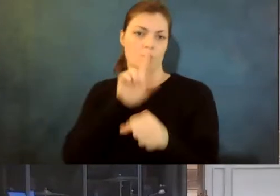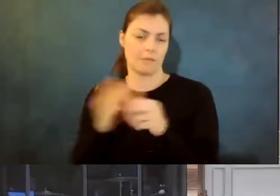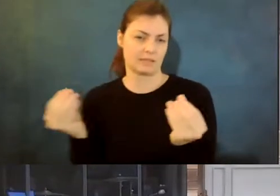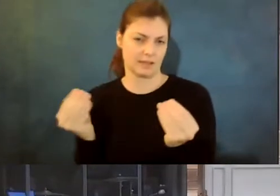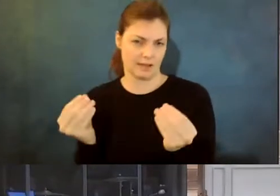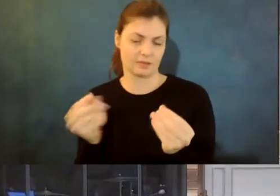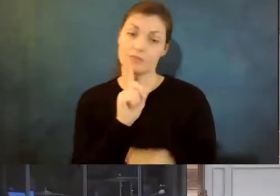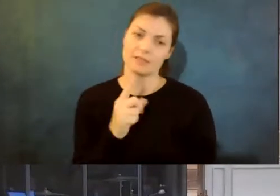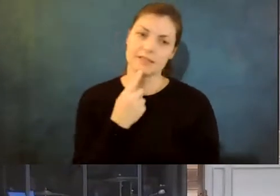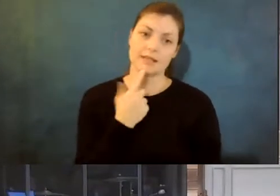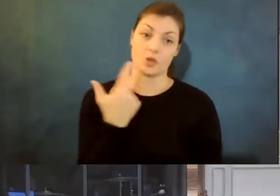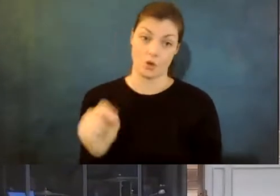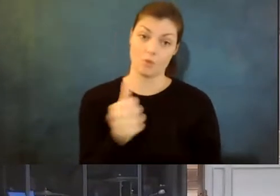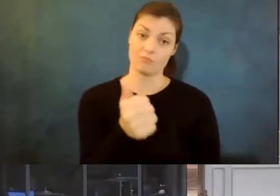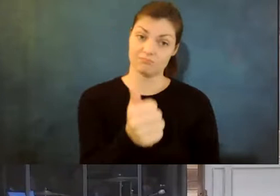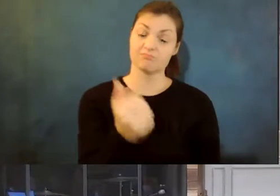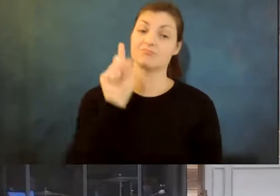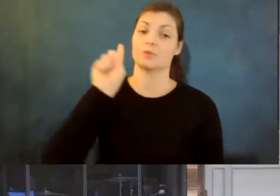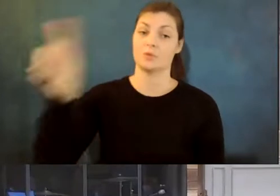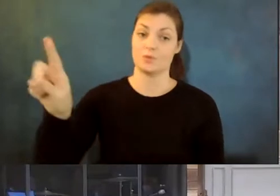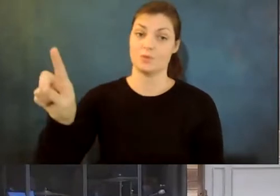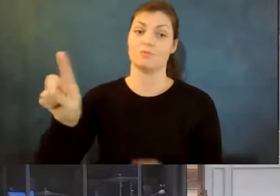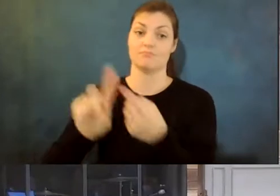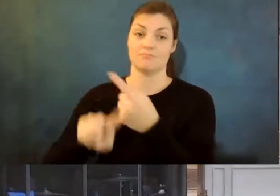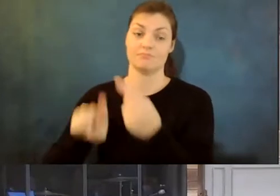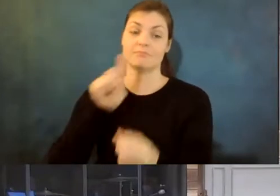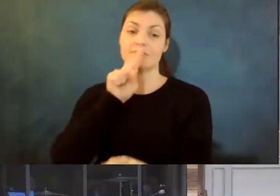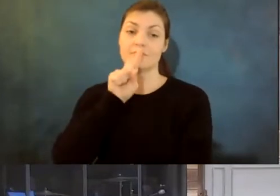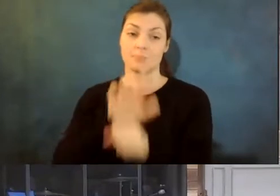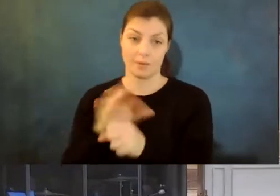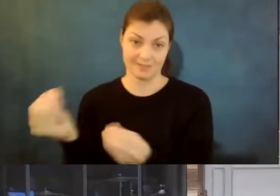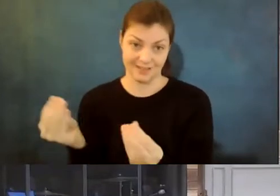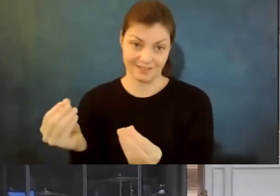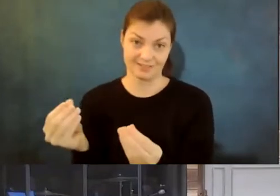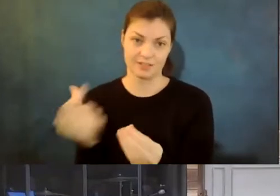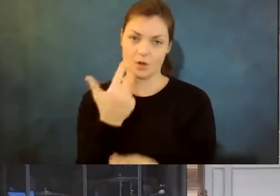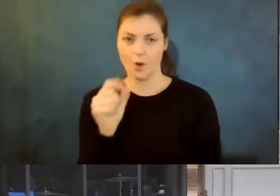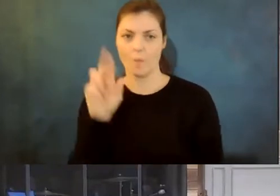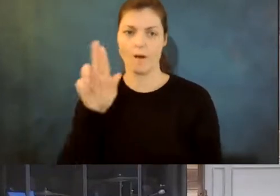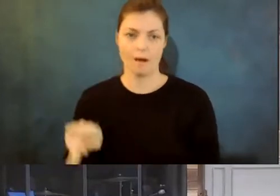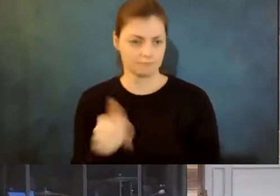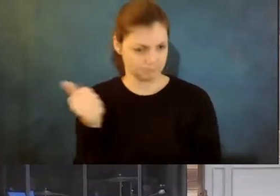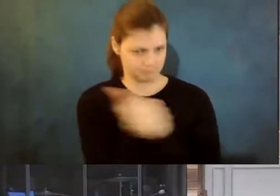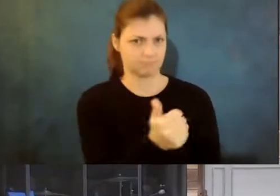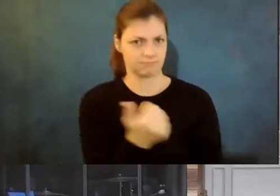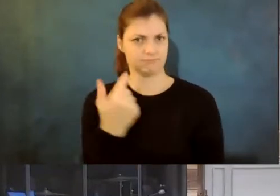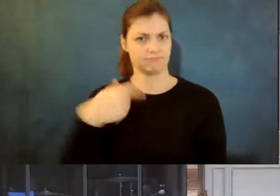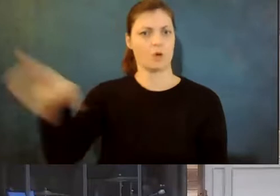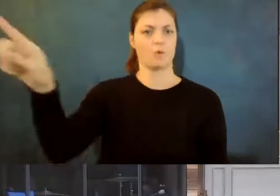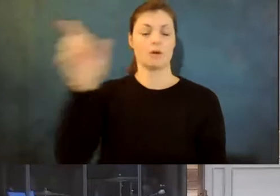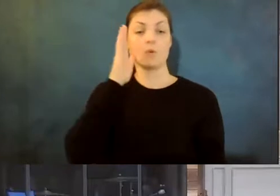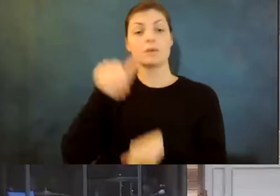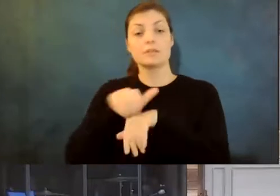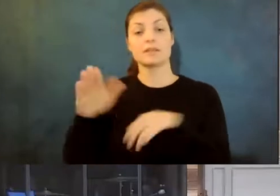He says, go up to the promised land. Go up. But it's a test, because he says, I'm going to send my